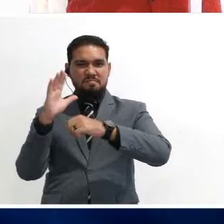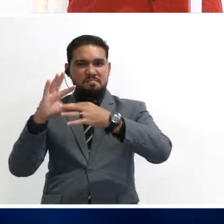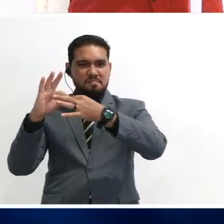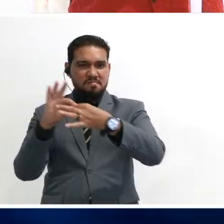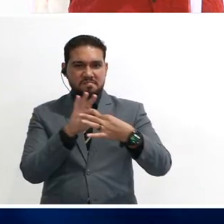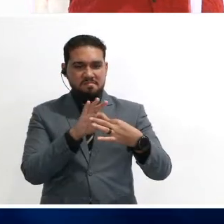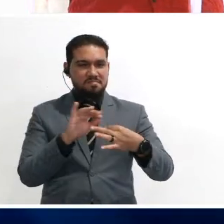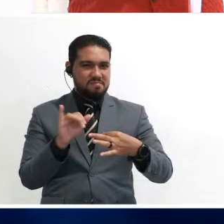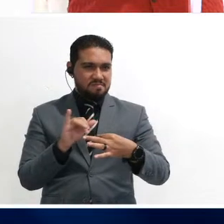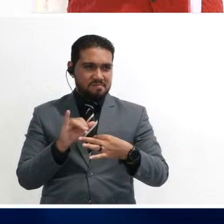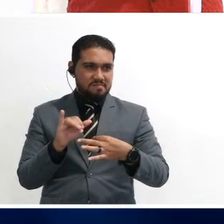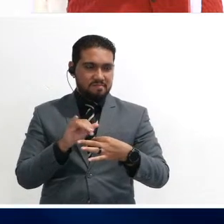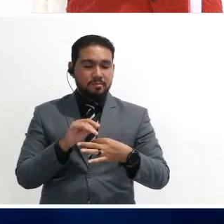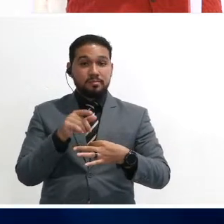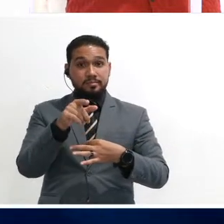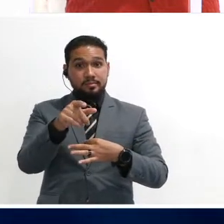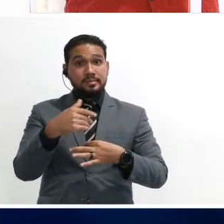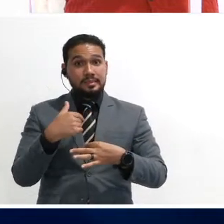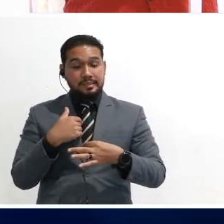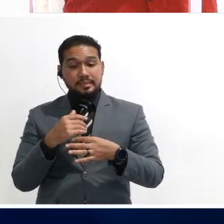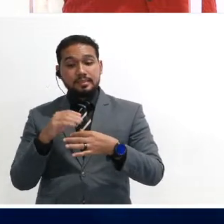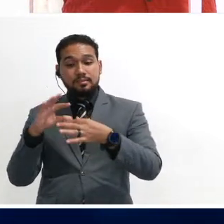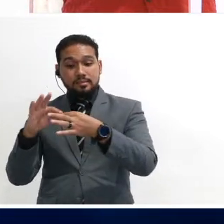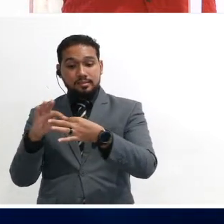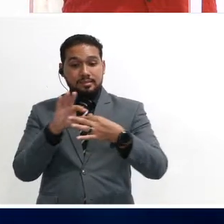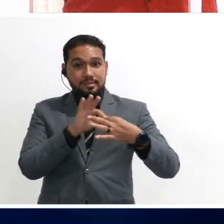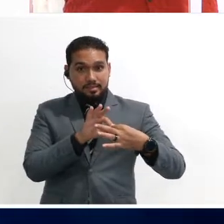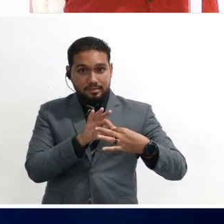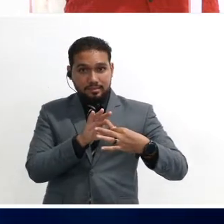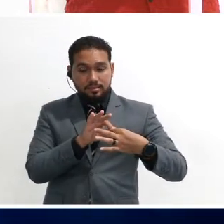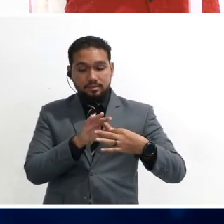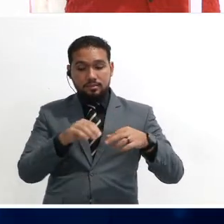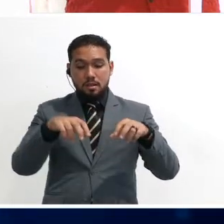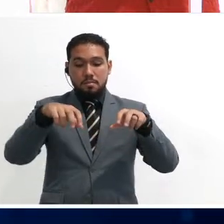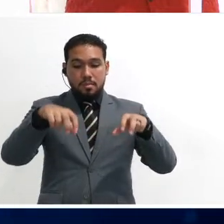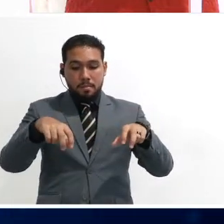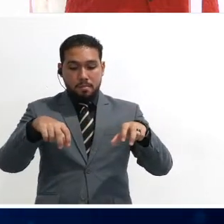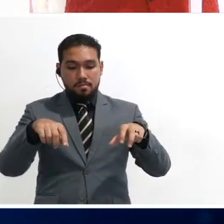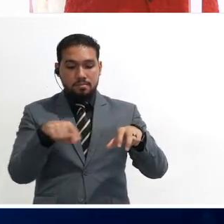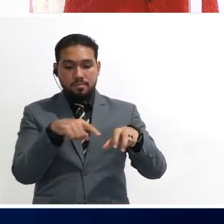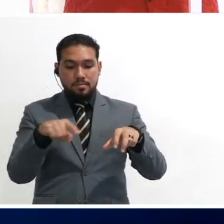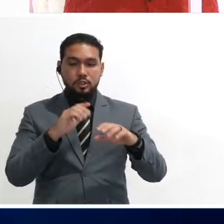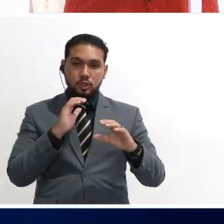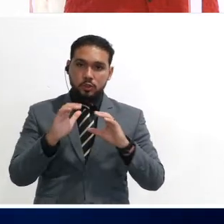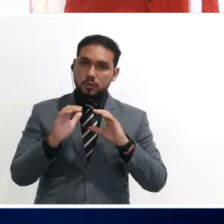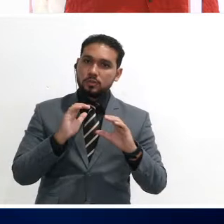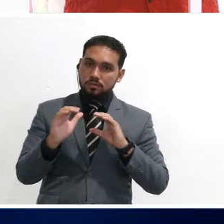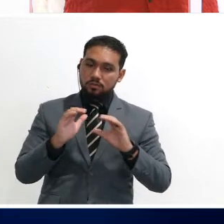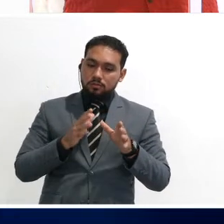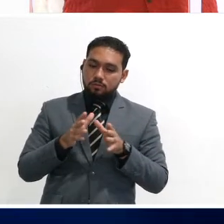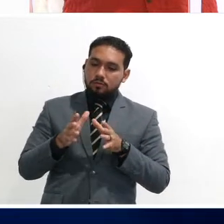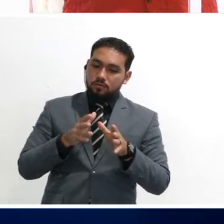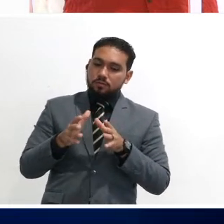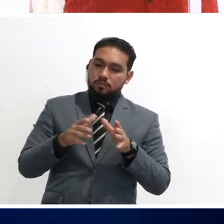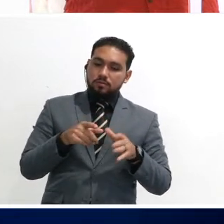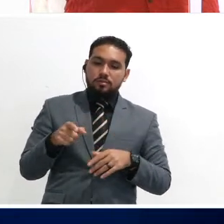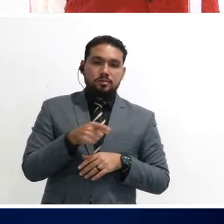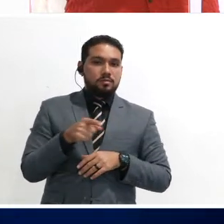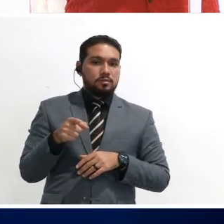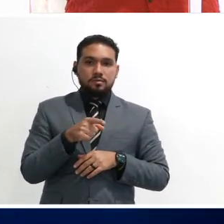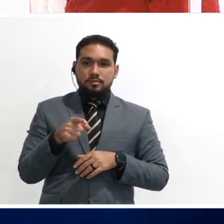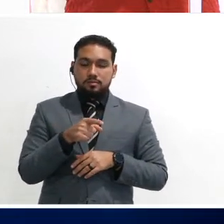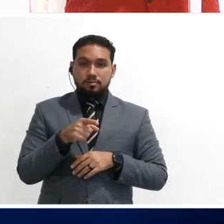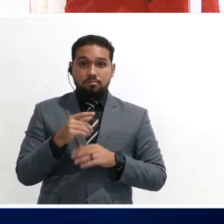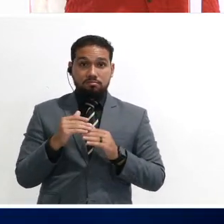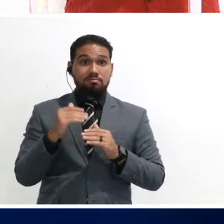bridges or interposers in the package, that's a form of advanced packaging. So as I said, 2.5D packages